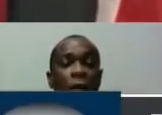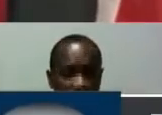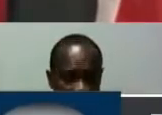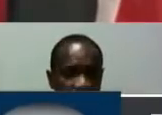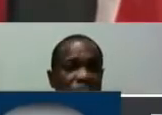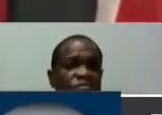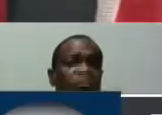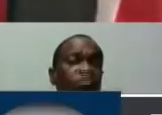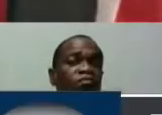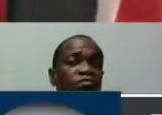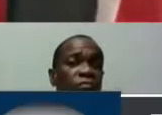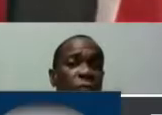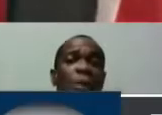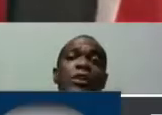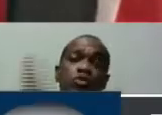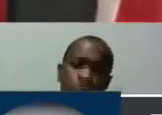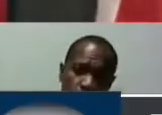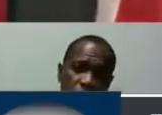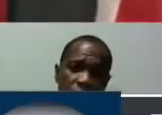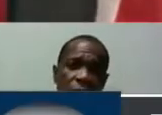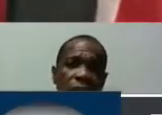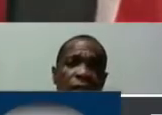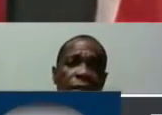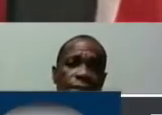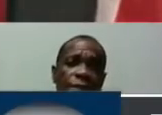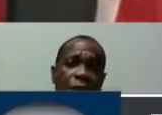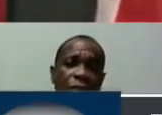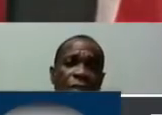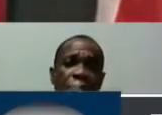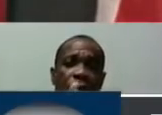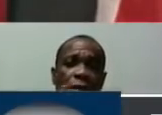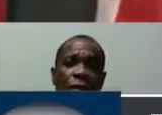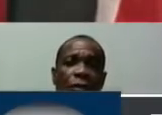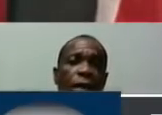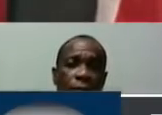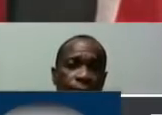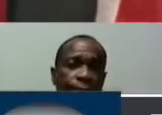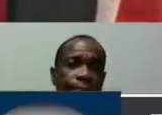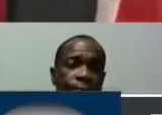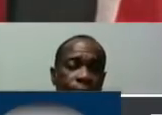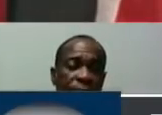That is an imperative.